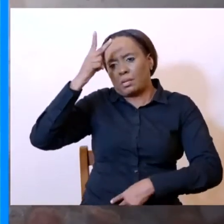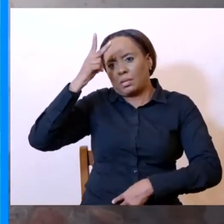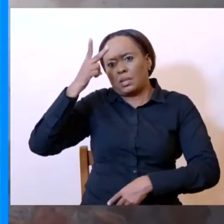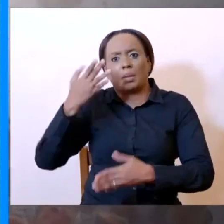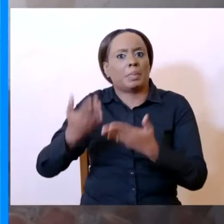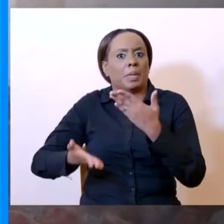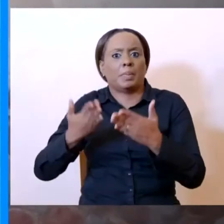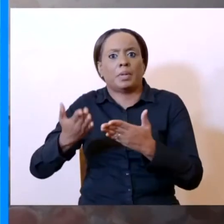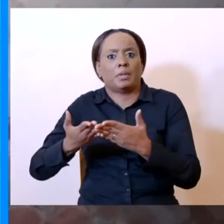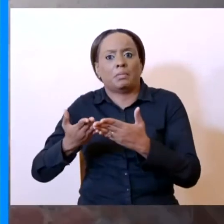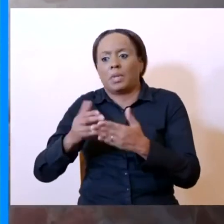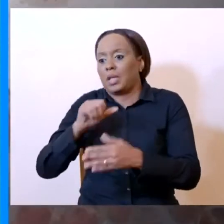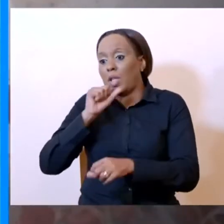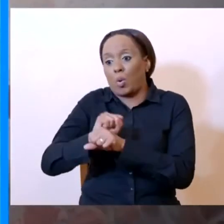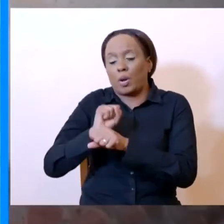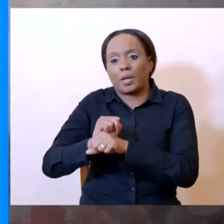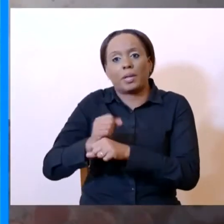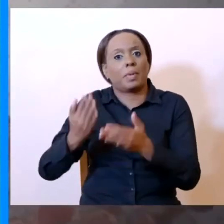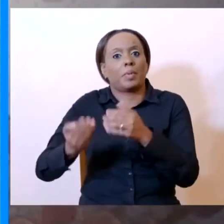another vaccine which